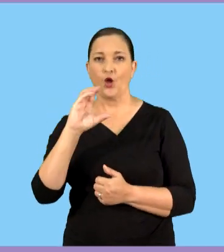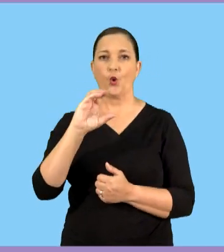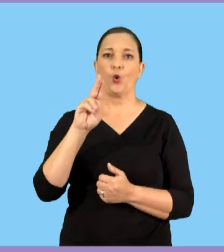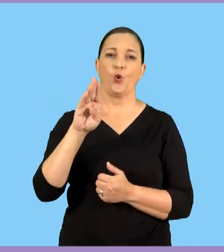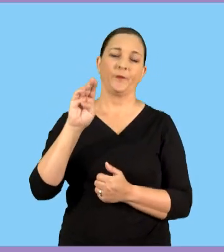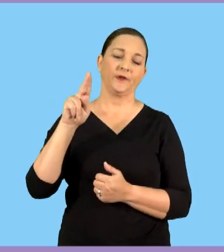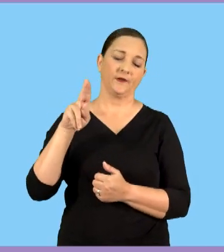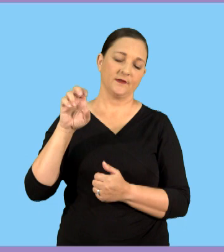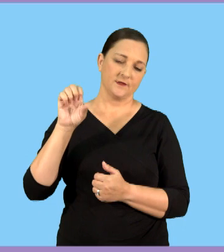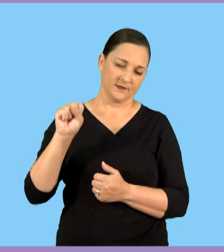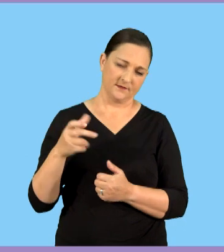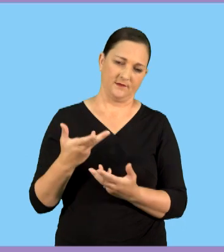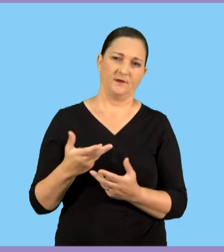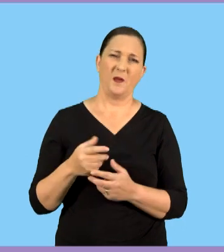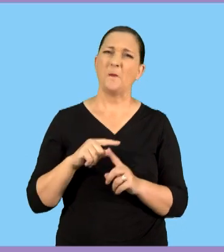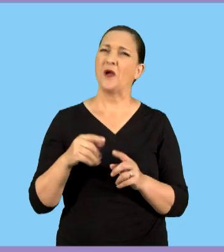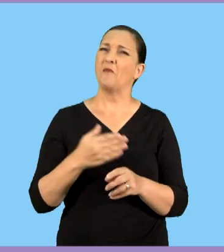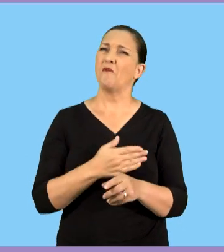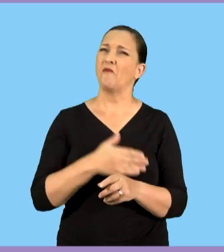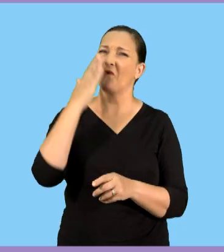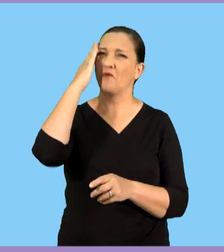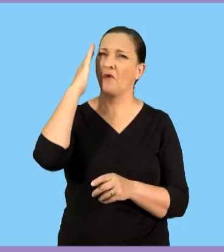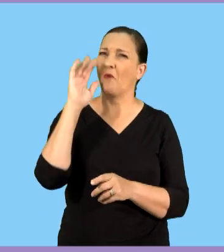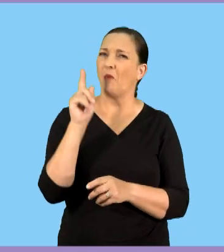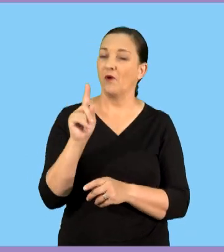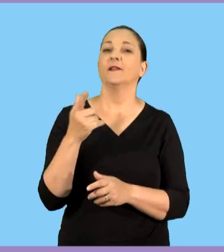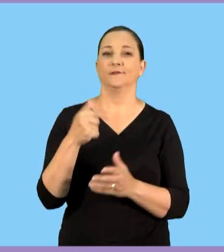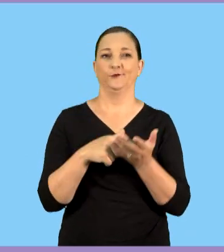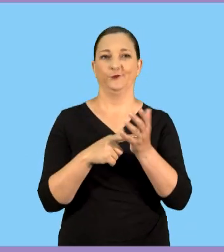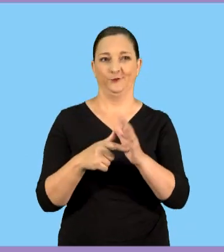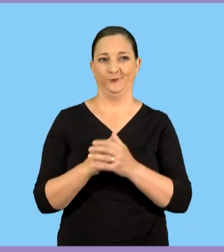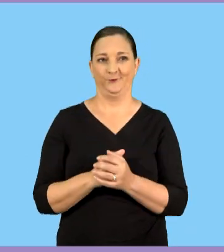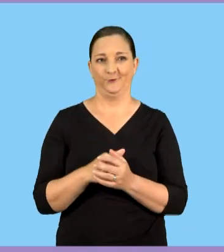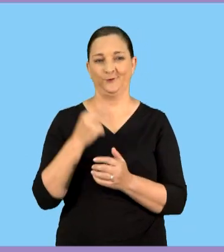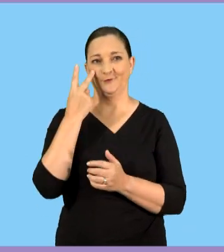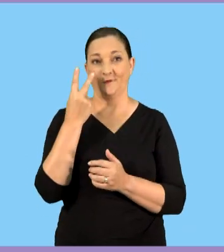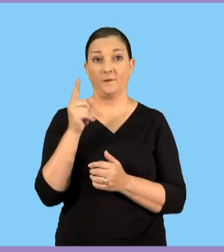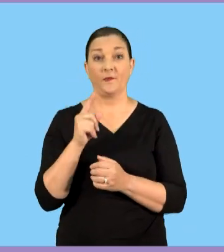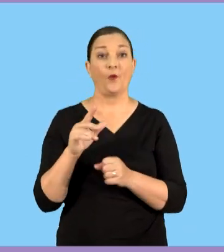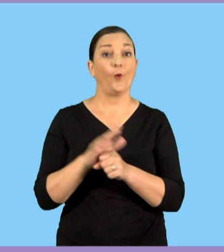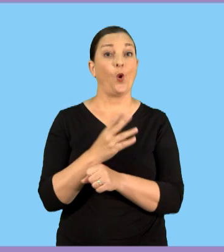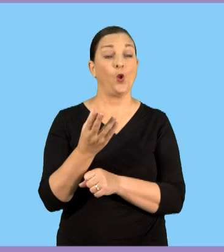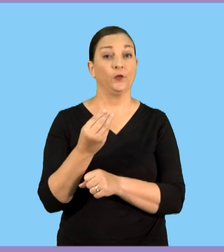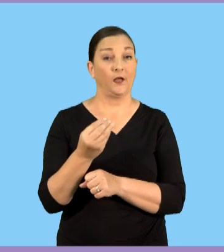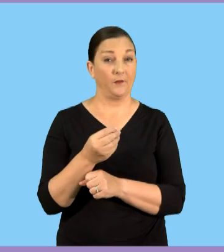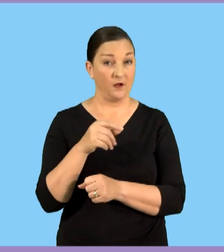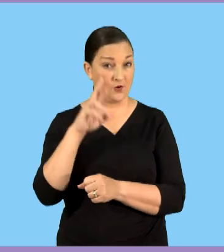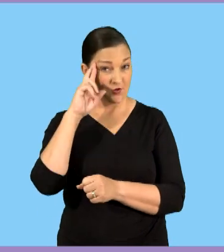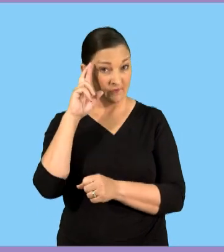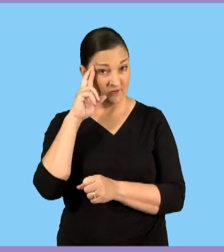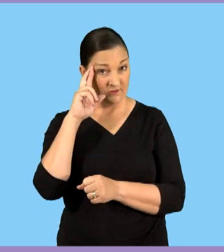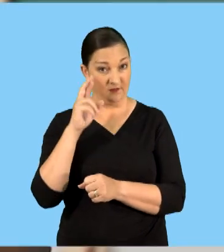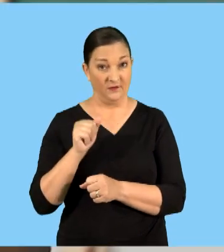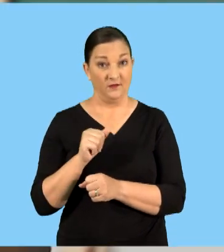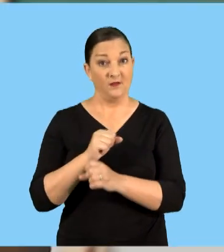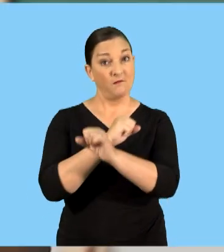that pre-knowledge, so things that you are supposed to know already. Now, this is a multiplication of whole numbers. What you should remember